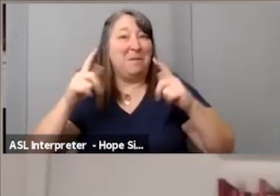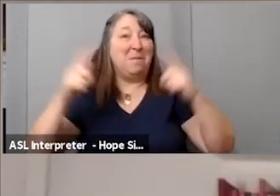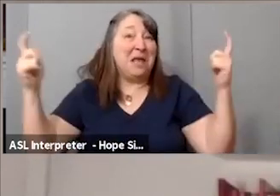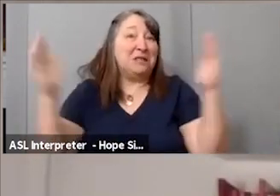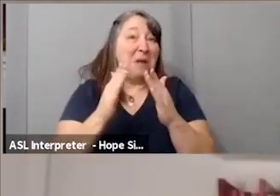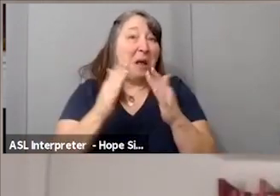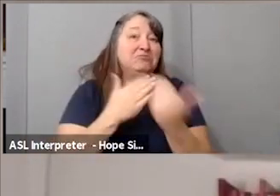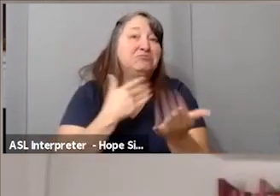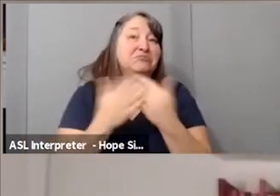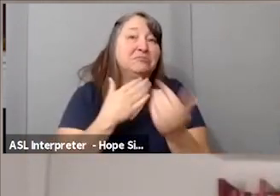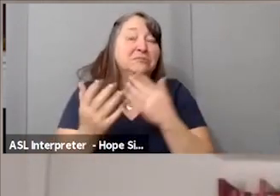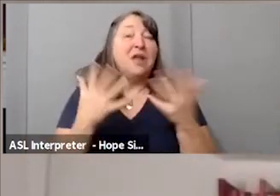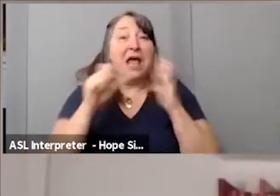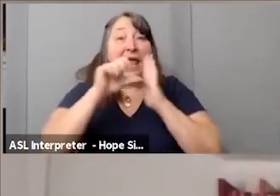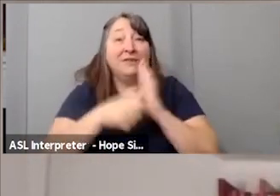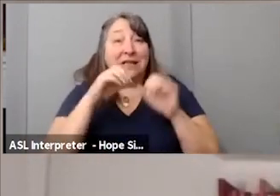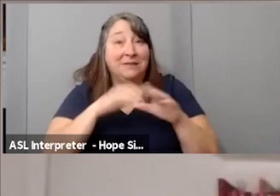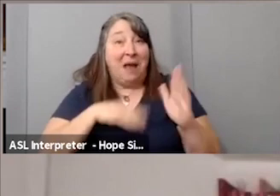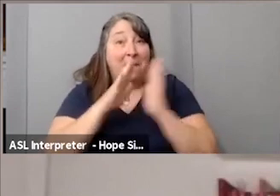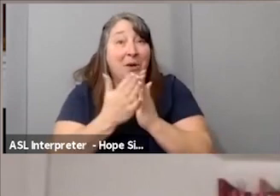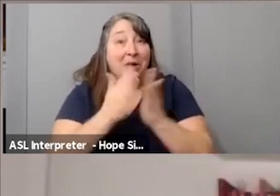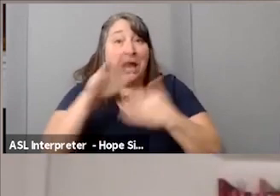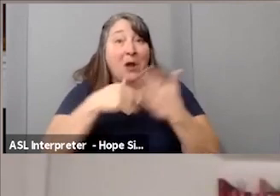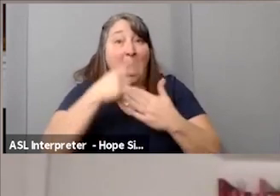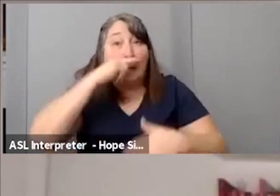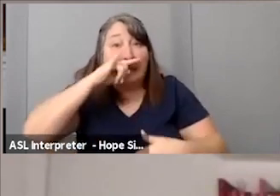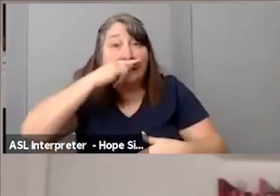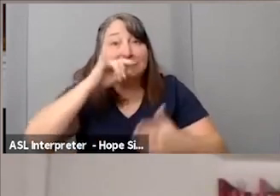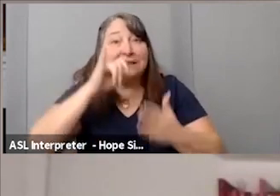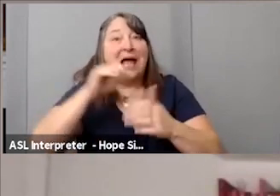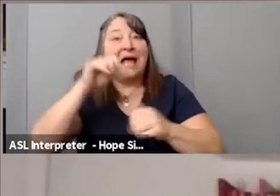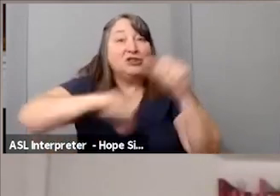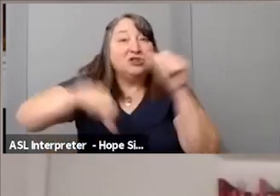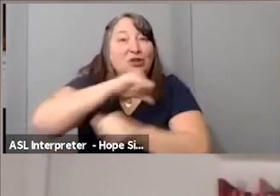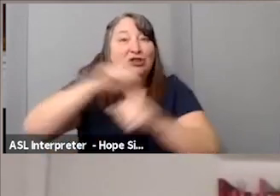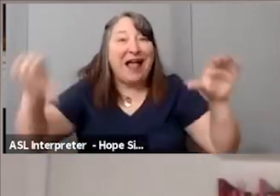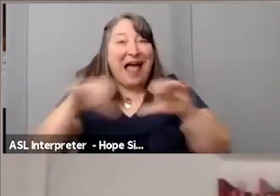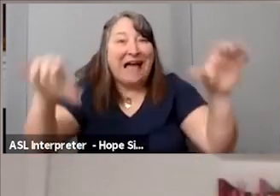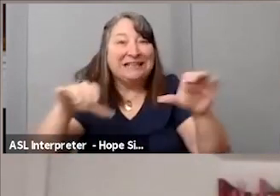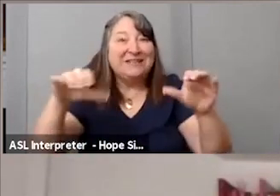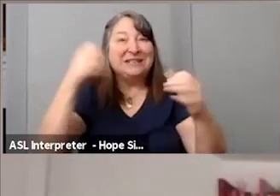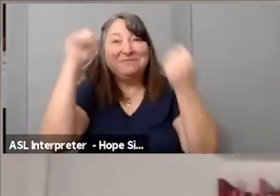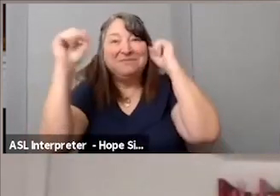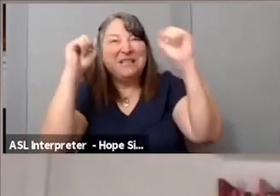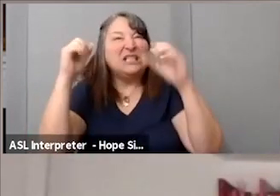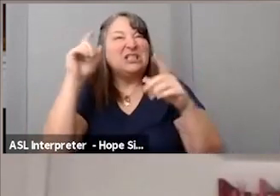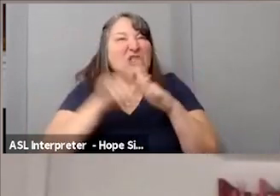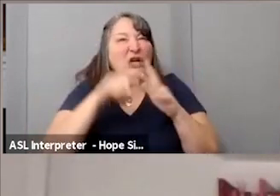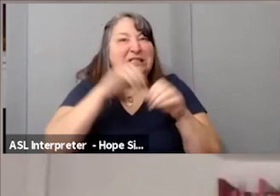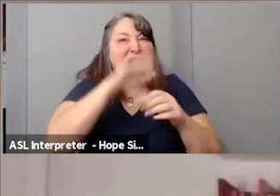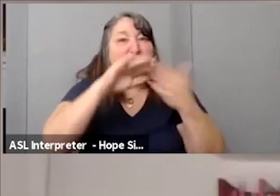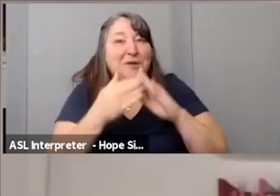the book, and I try to emphasize to all kids, is that social activism starts within your actual community. I think if you ask any kid what they want to